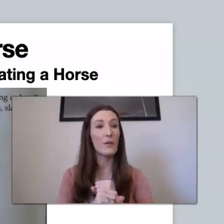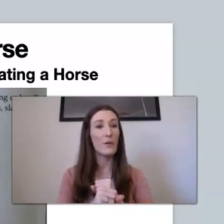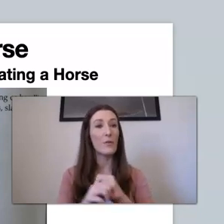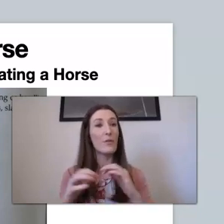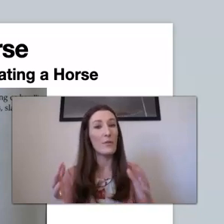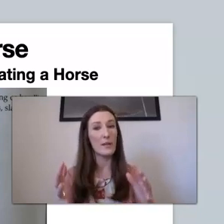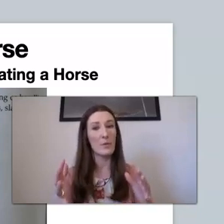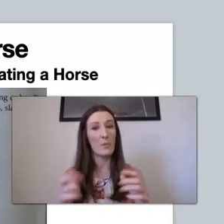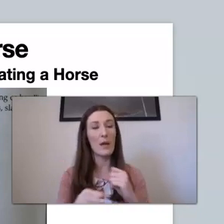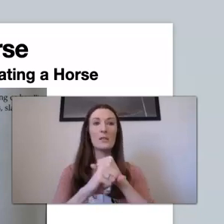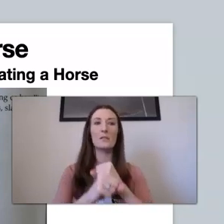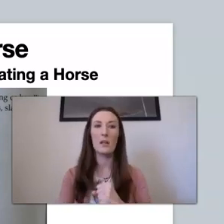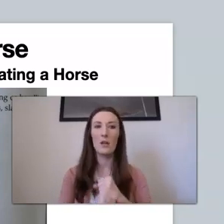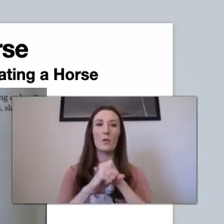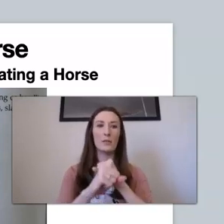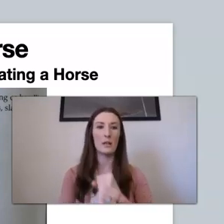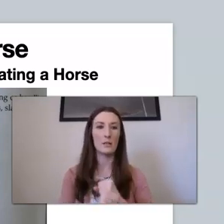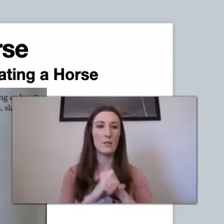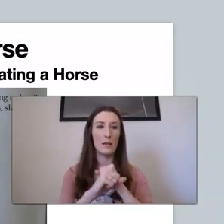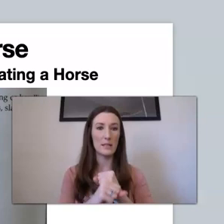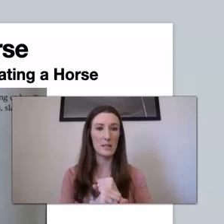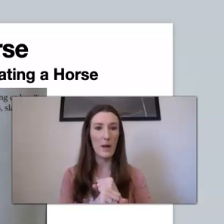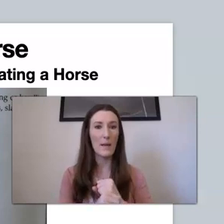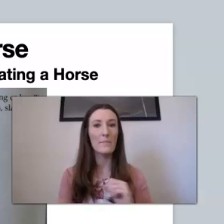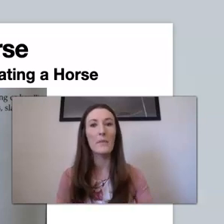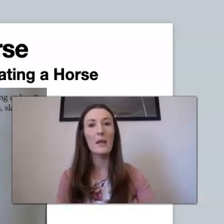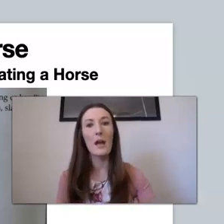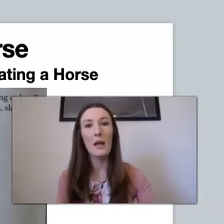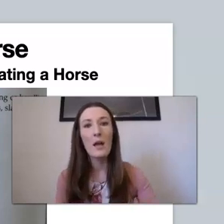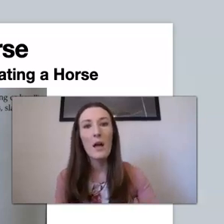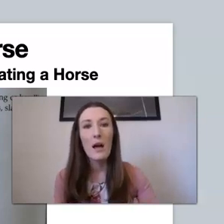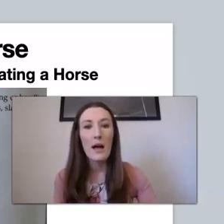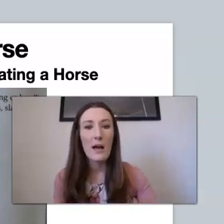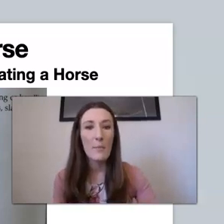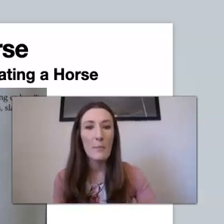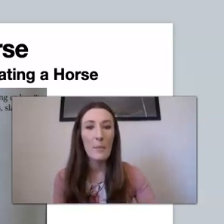but for this purpose, you're holding onto the reins this way, okay?